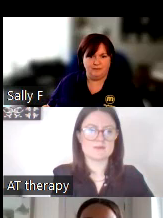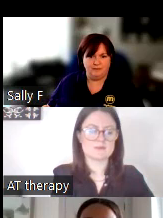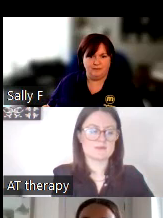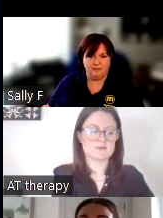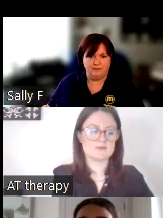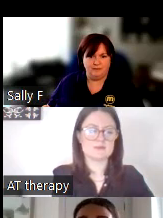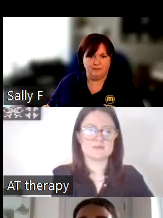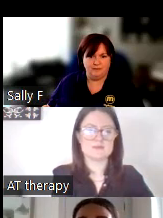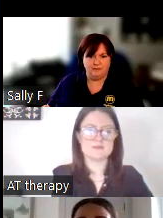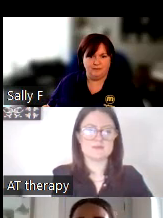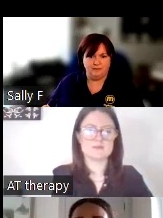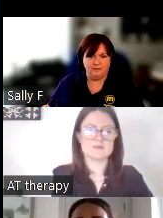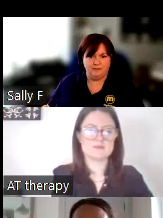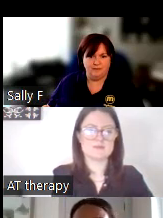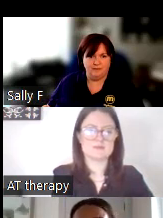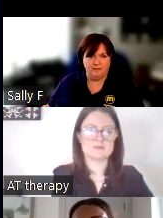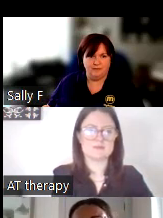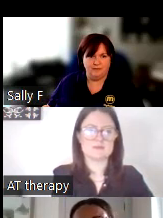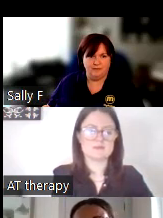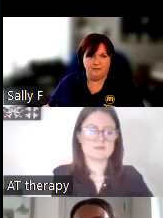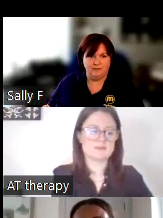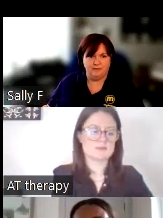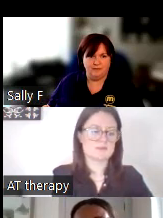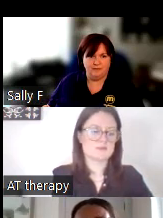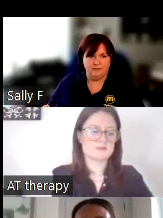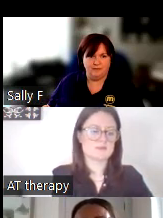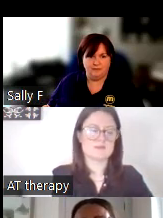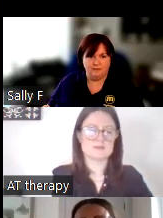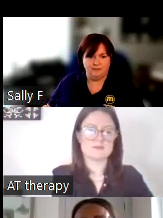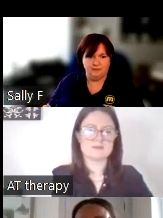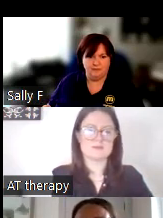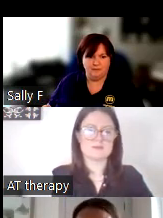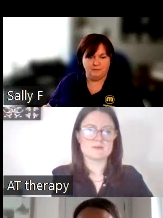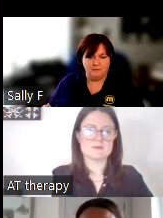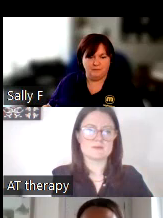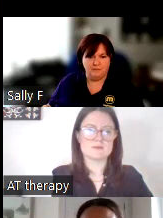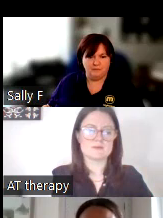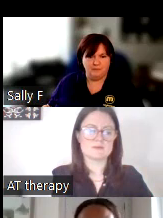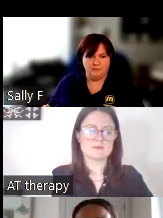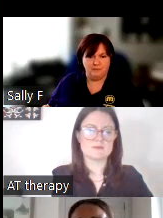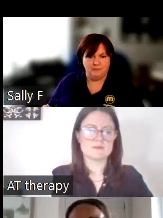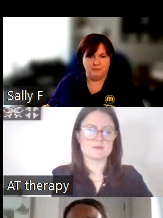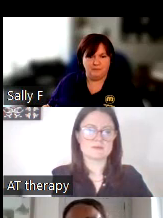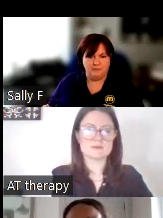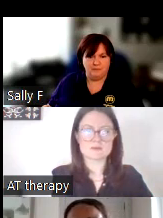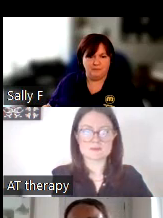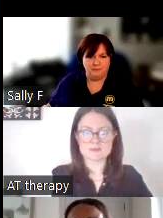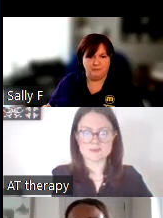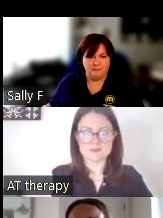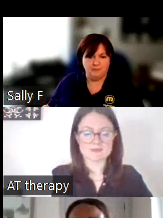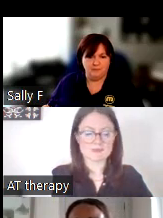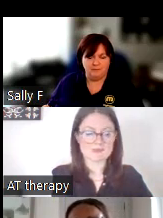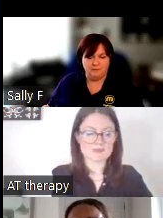in primary schools, special schools and resource schools. So resource schools are mainstream schools that have got